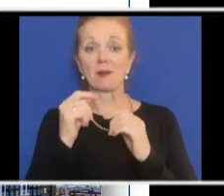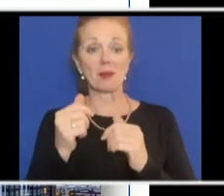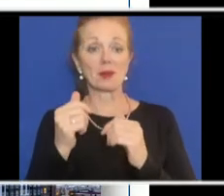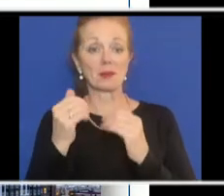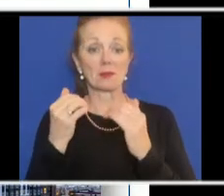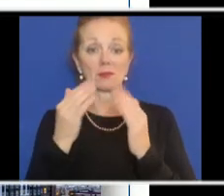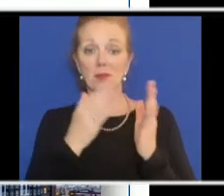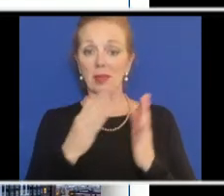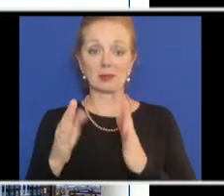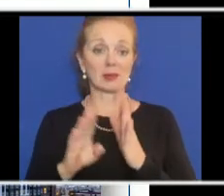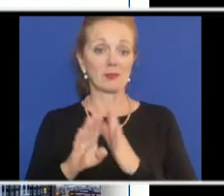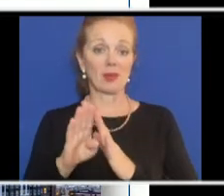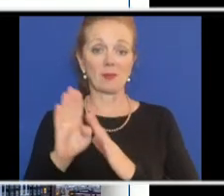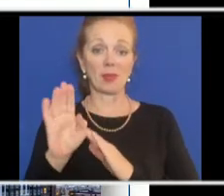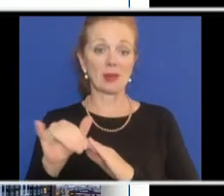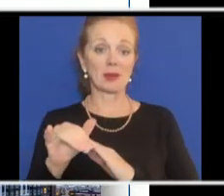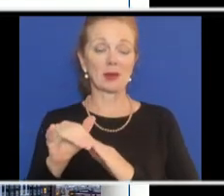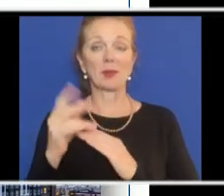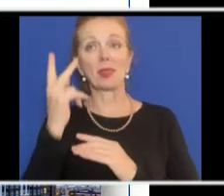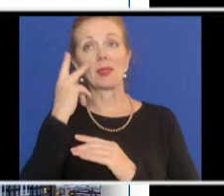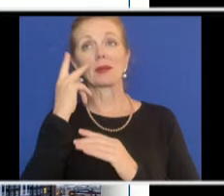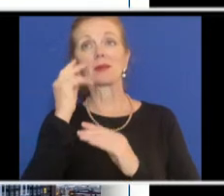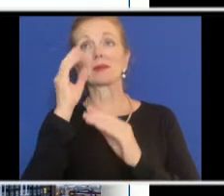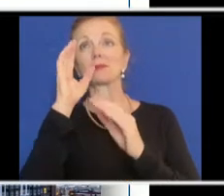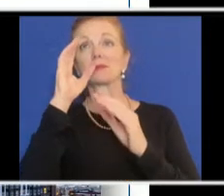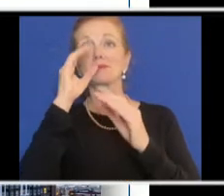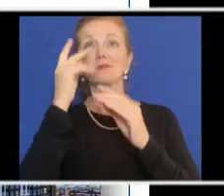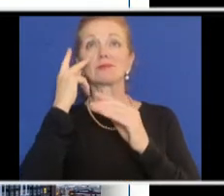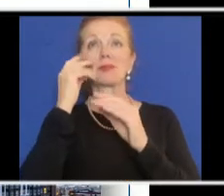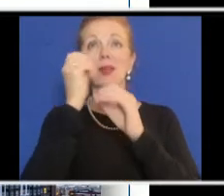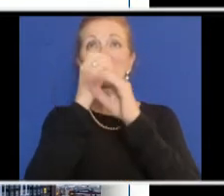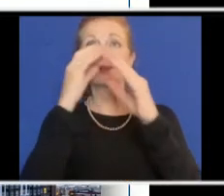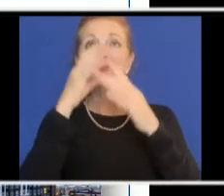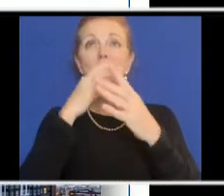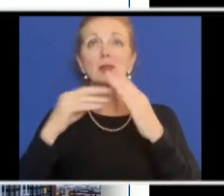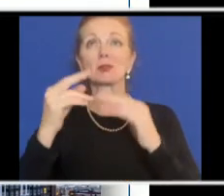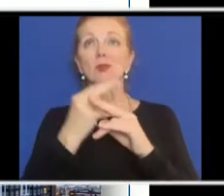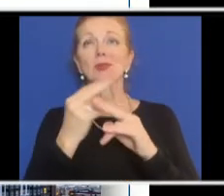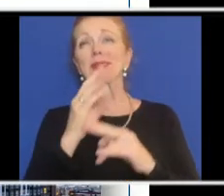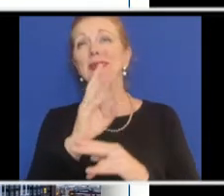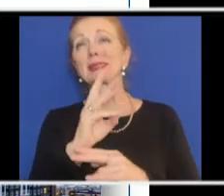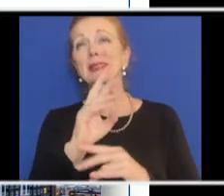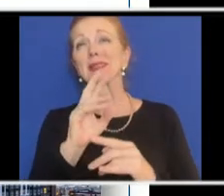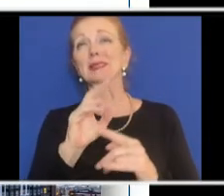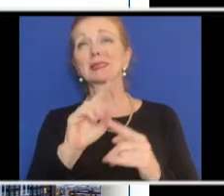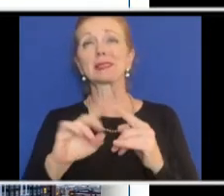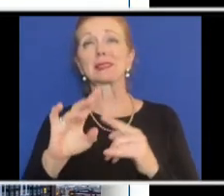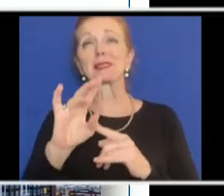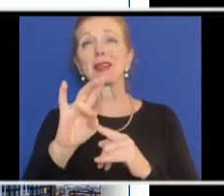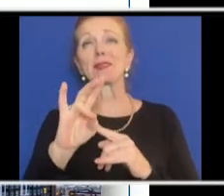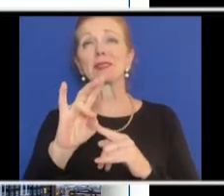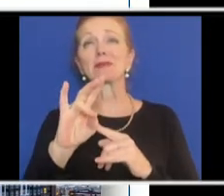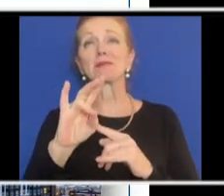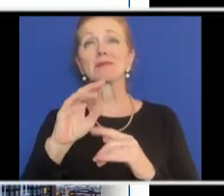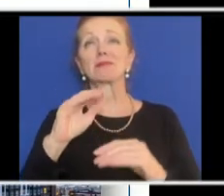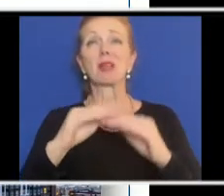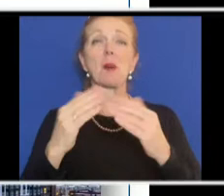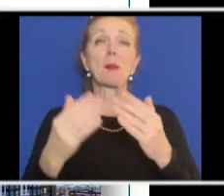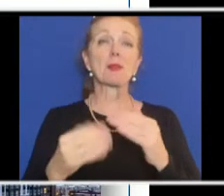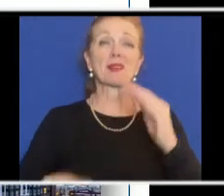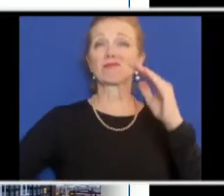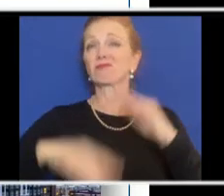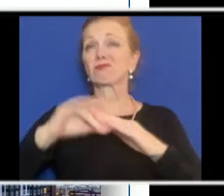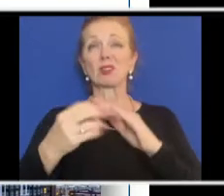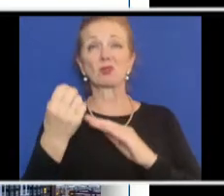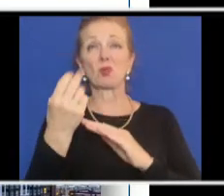site but we would Envision a mixed-use building six to seven stories maybe as high as 12 stories this is 500 West trade